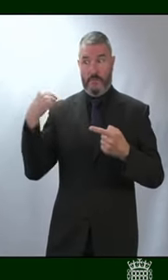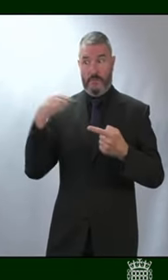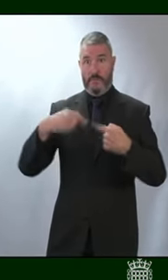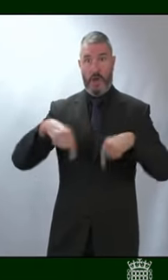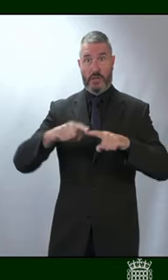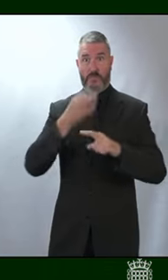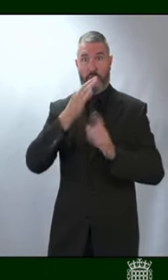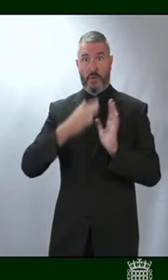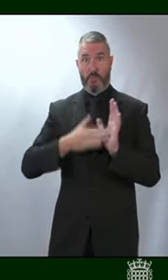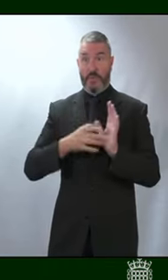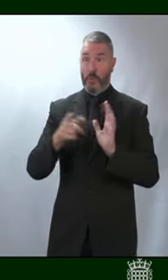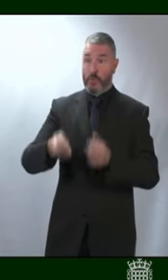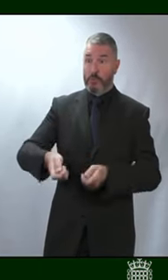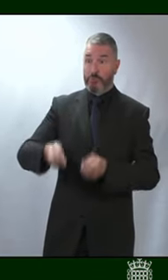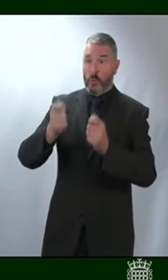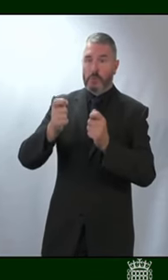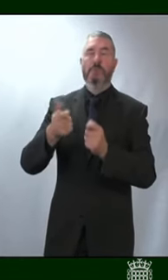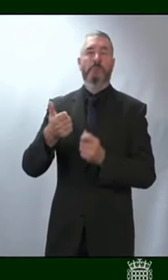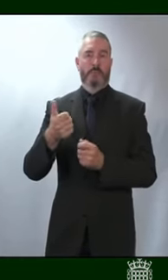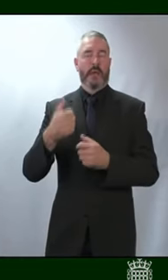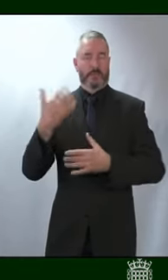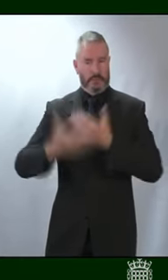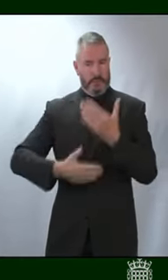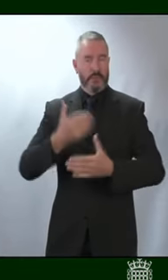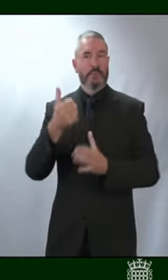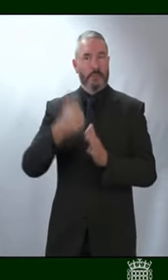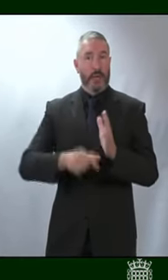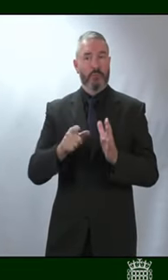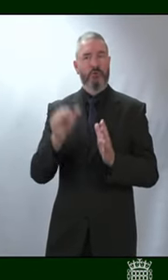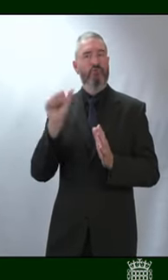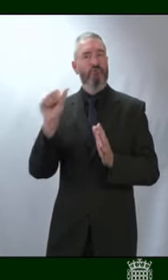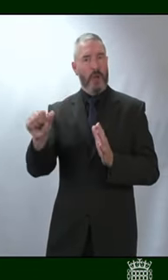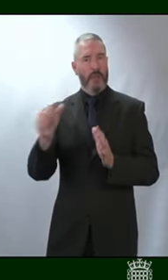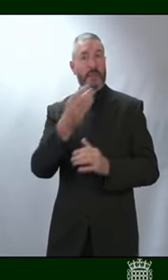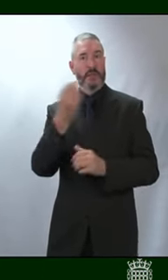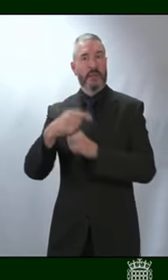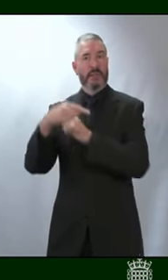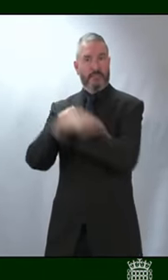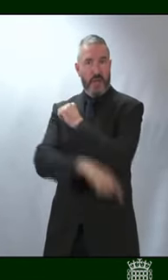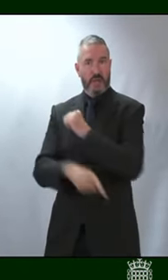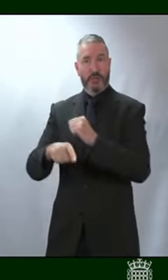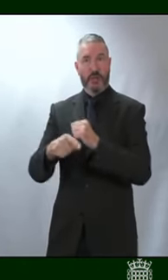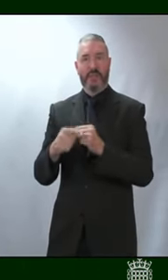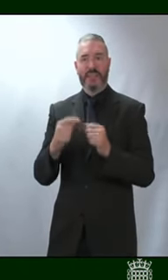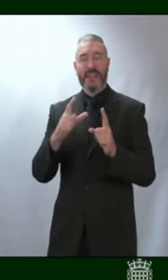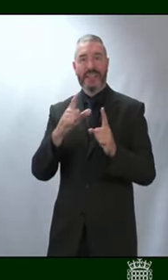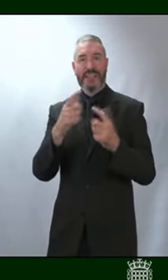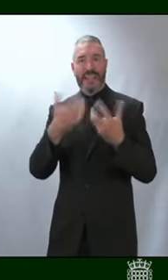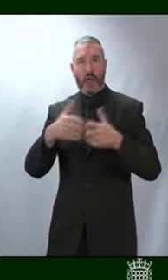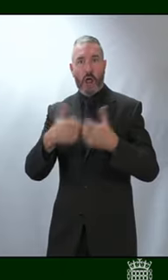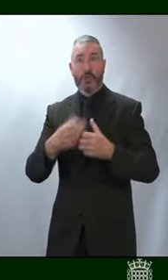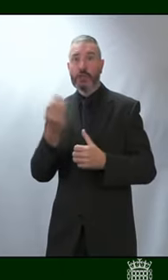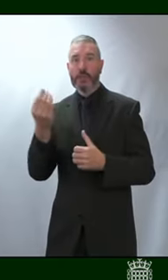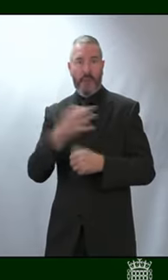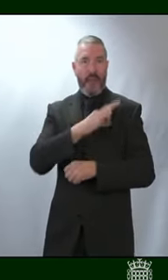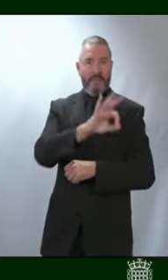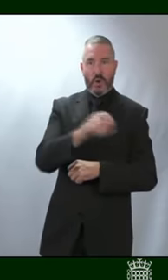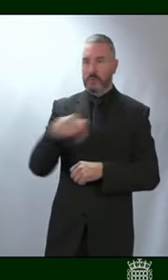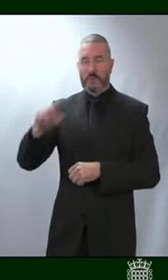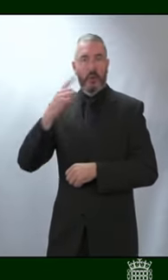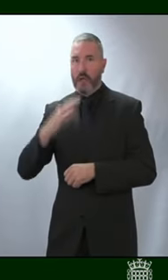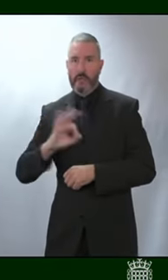months, and I'm glad that it's got underway. But she's right in what she says about the digital divide, and that's why we're investing massively in